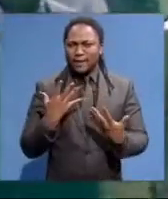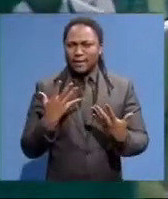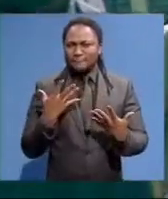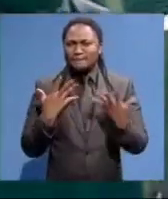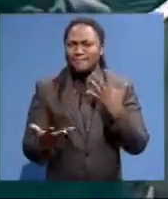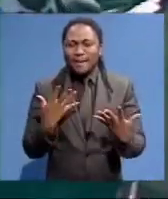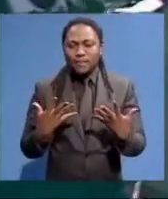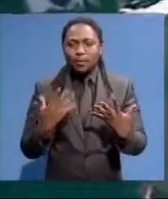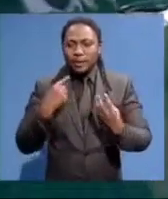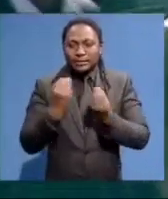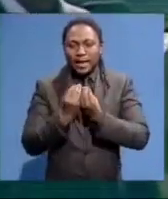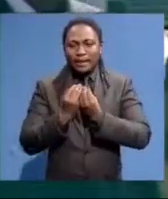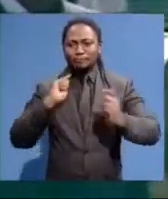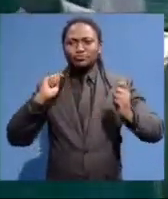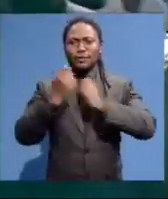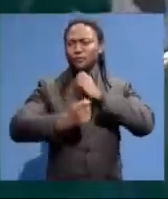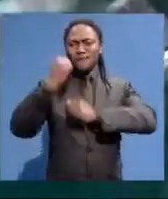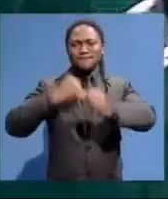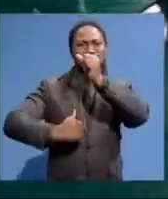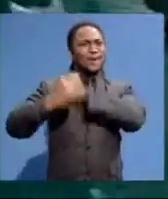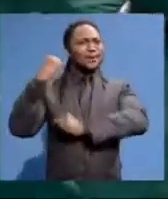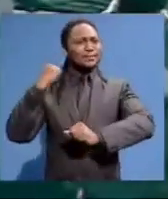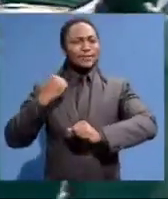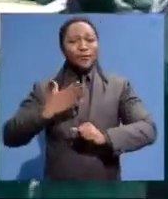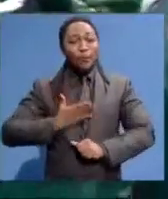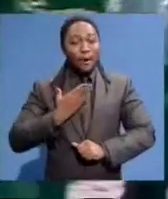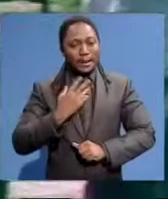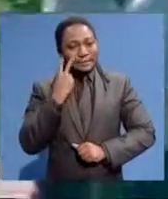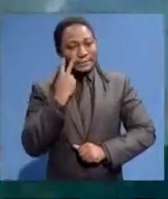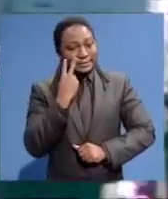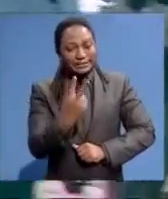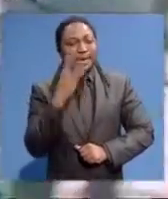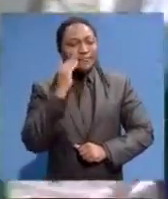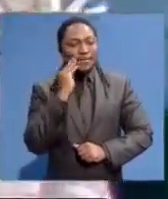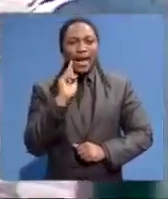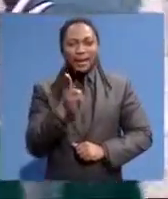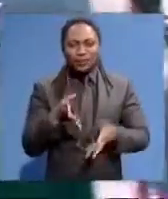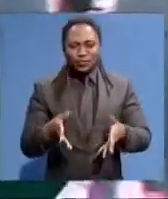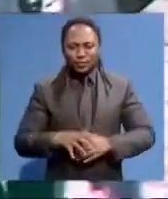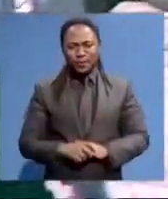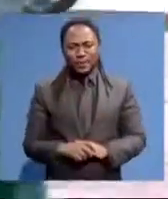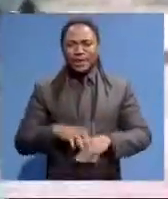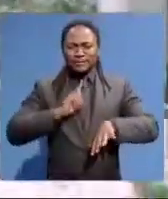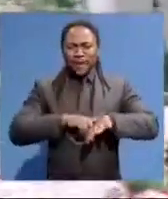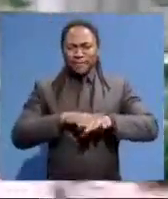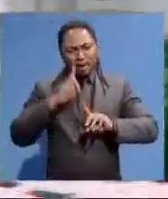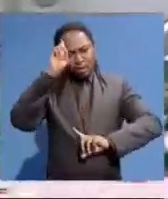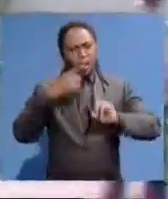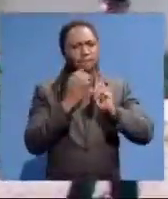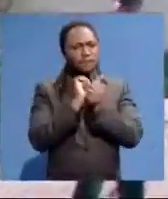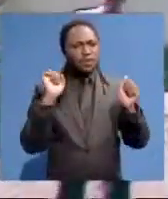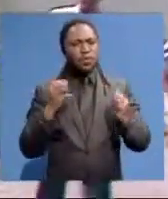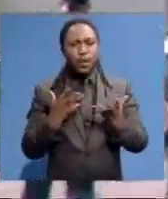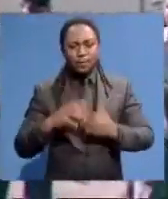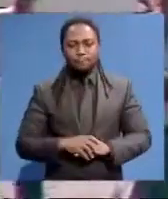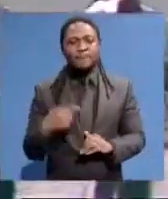say, reverse this. This is what we would like to see ourselves experiencing today. Where were you, Tata Wam? I was